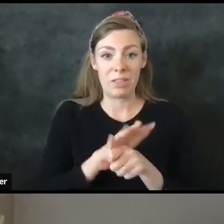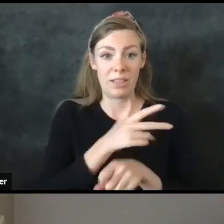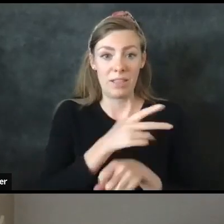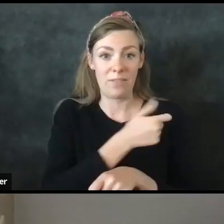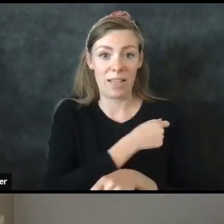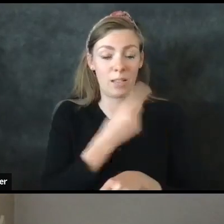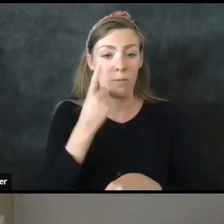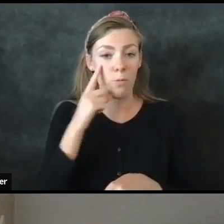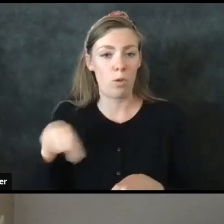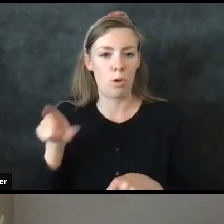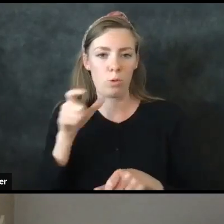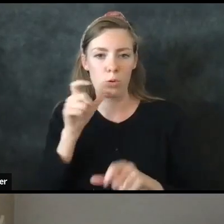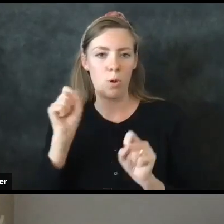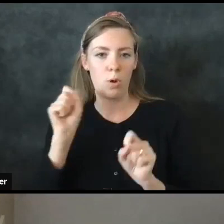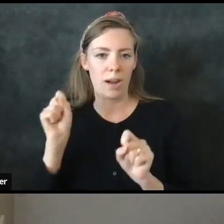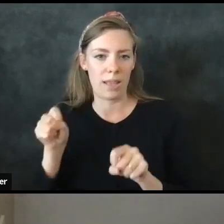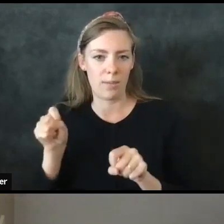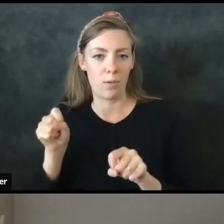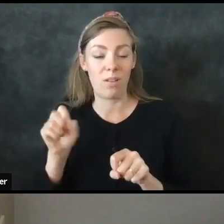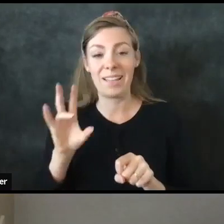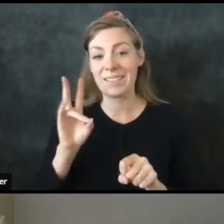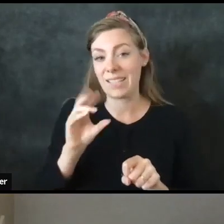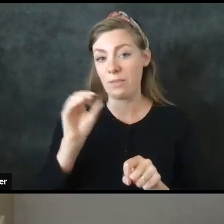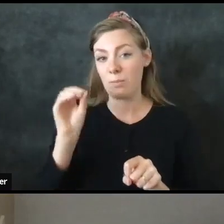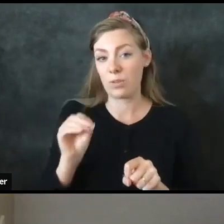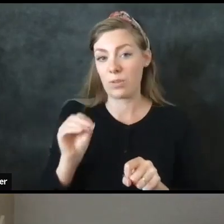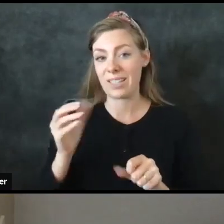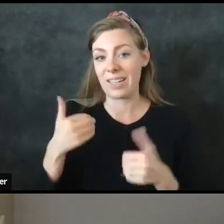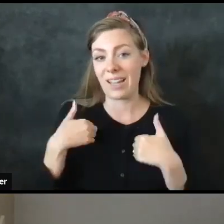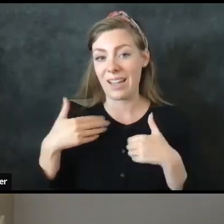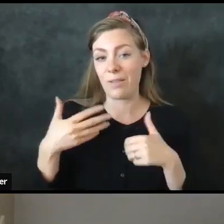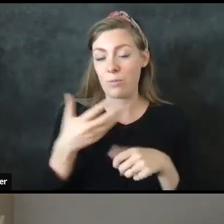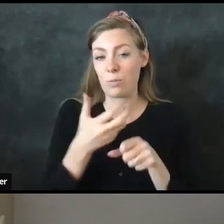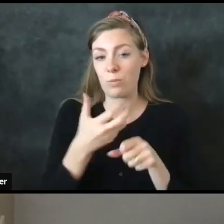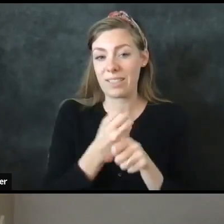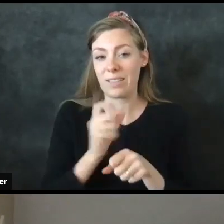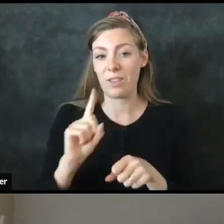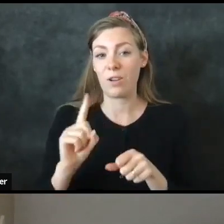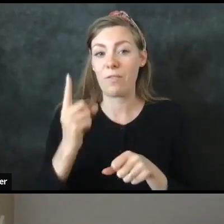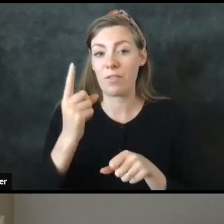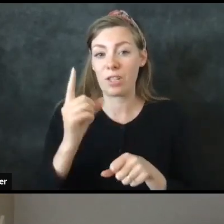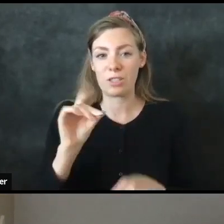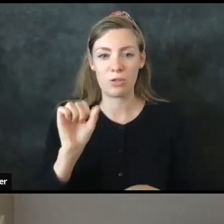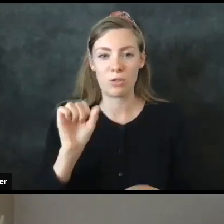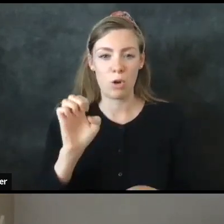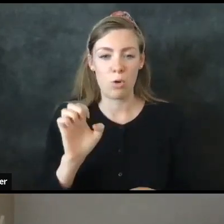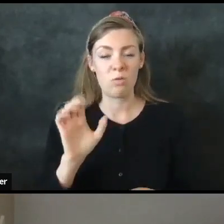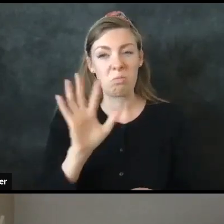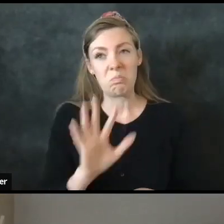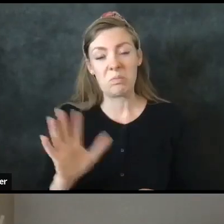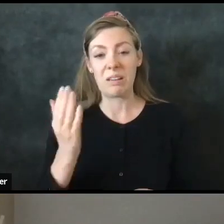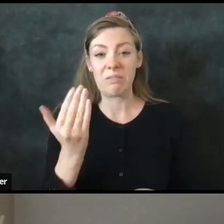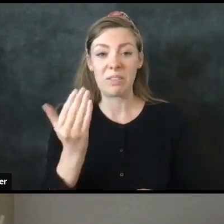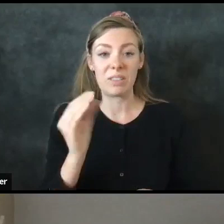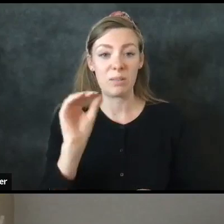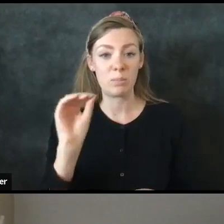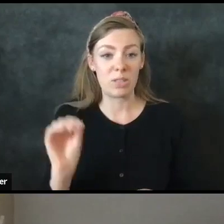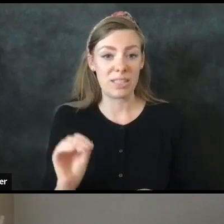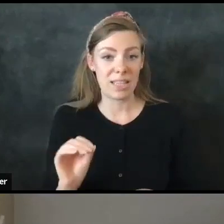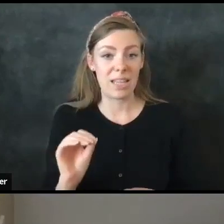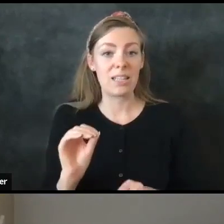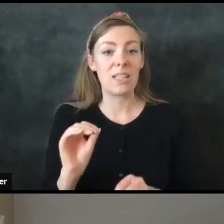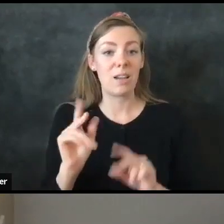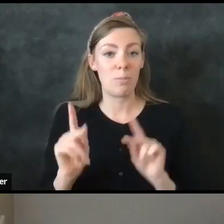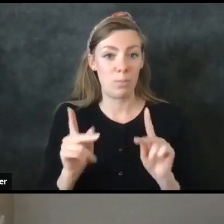7% who've received the first dose. That means only about 15% of eligible residents